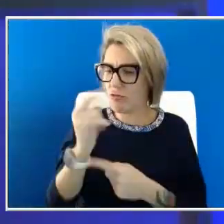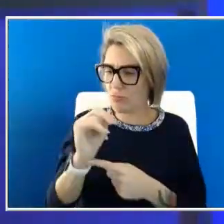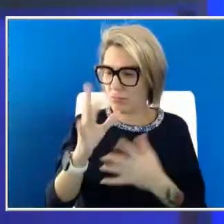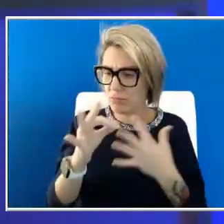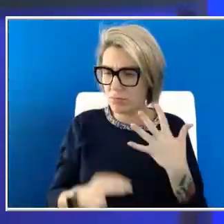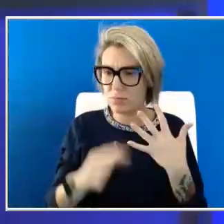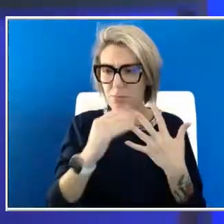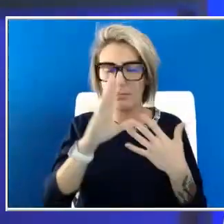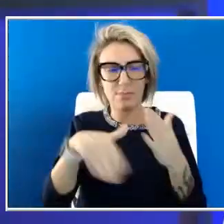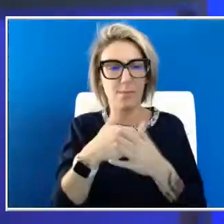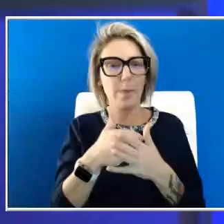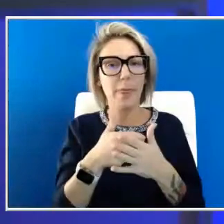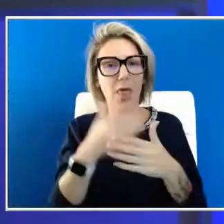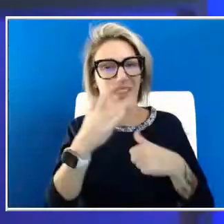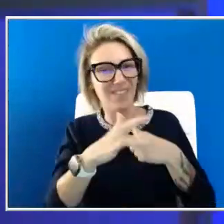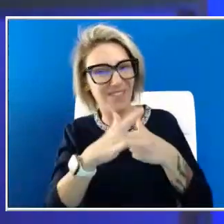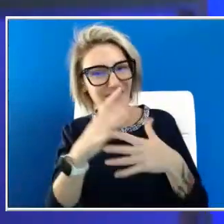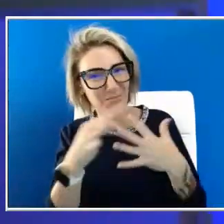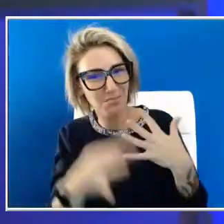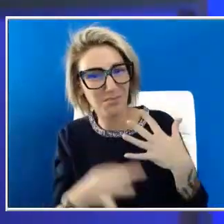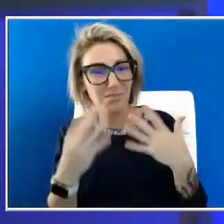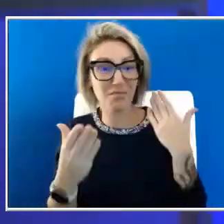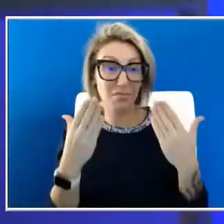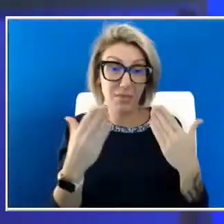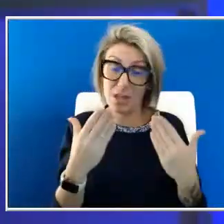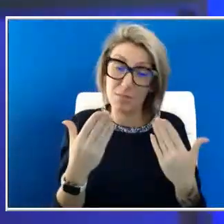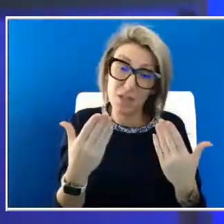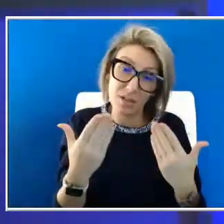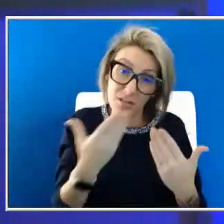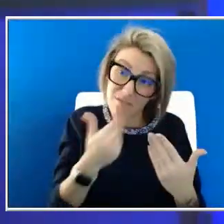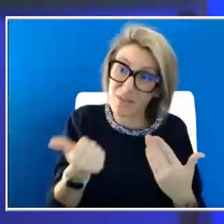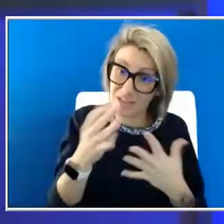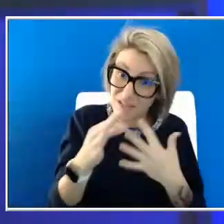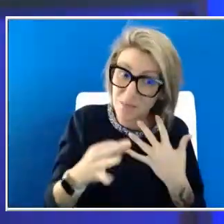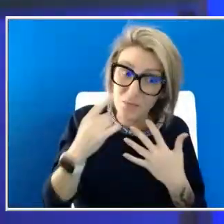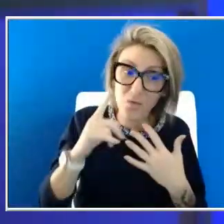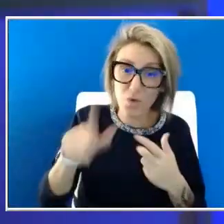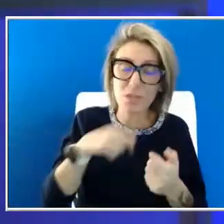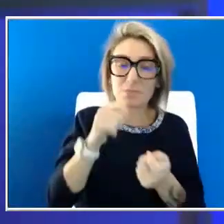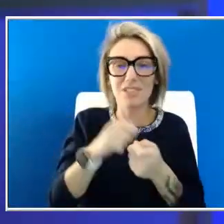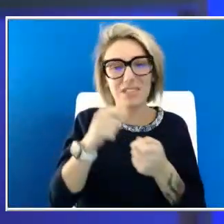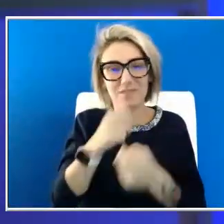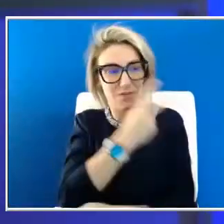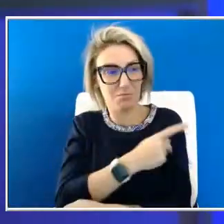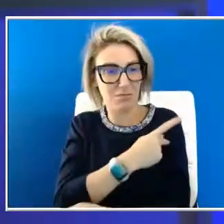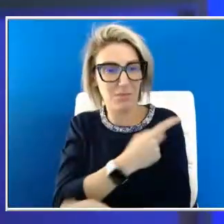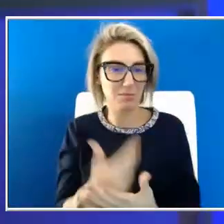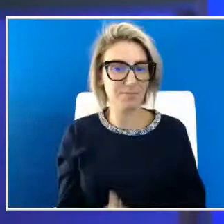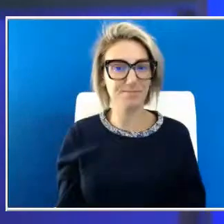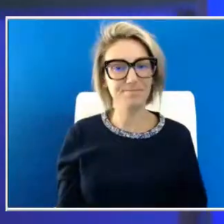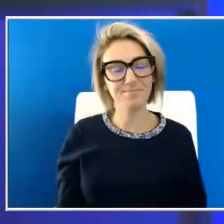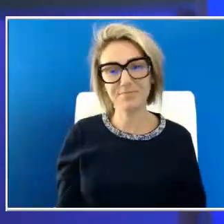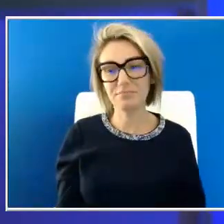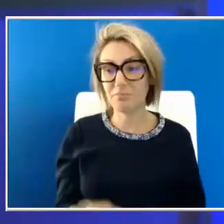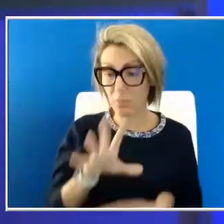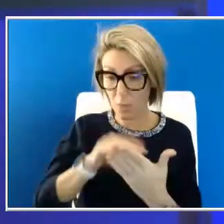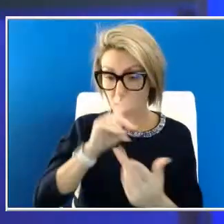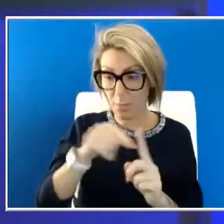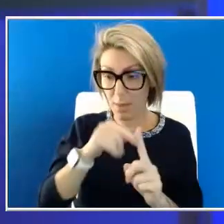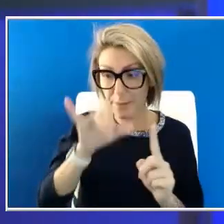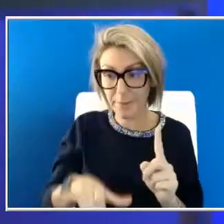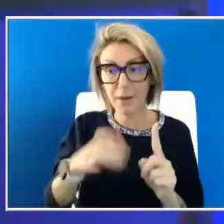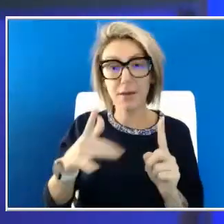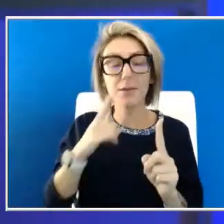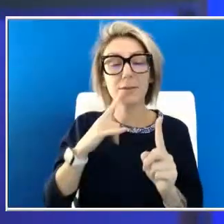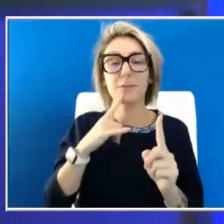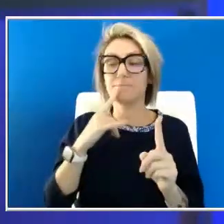available options, and some of the ones may be the best option for a particular patient, learning about that and being able to pursue that would